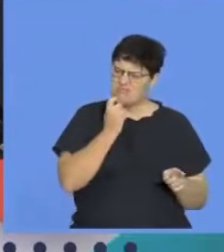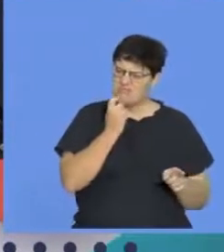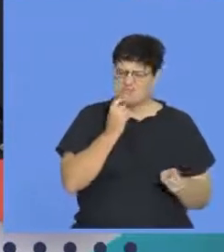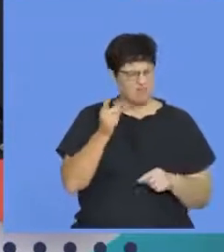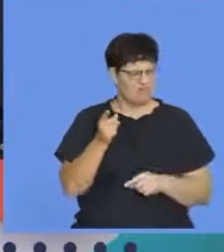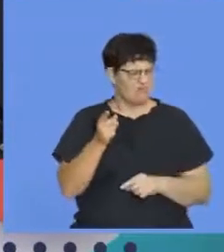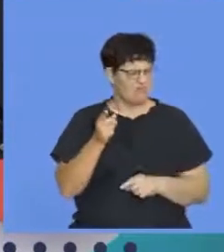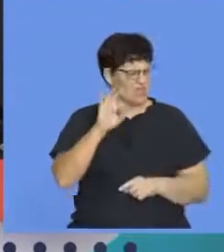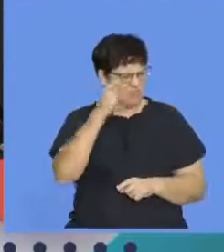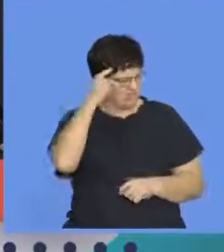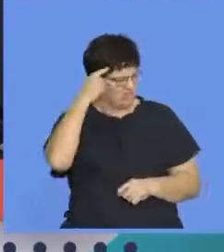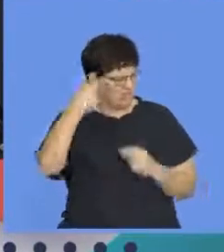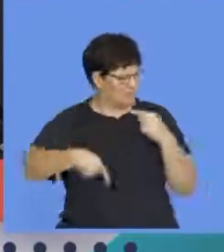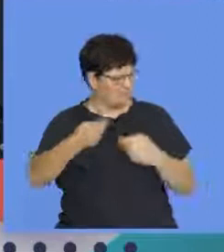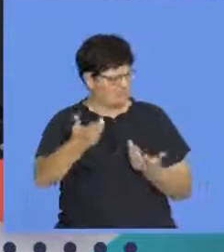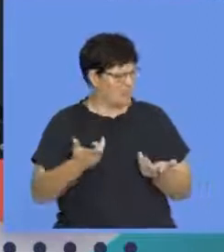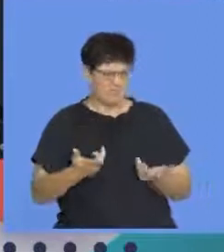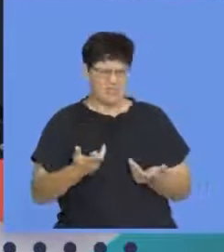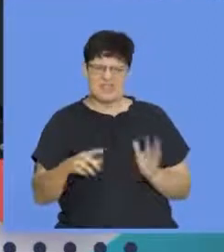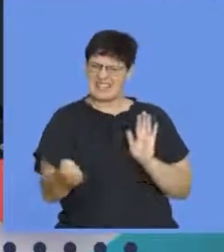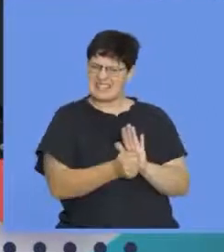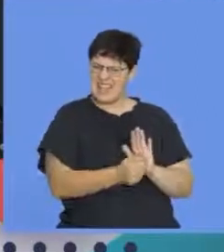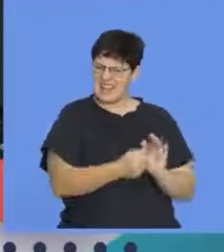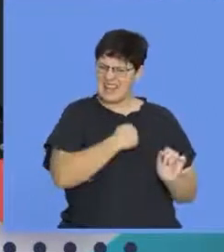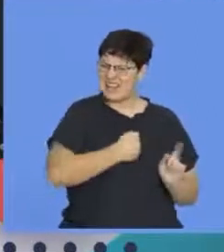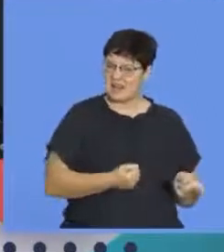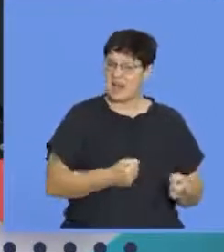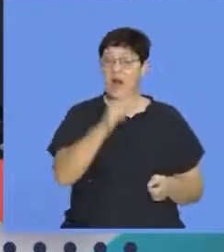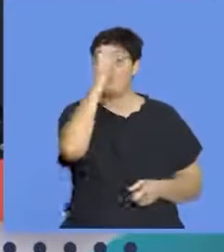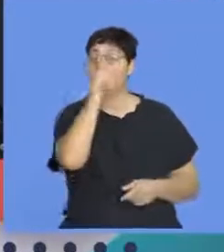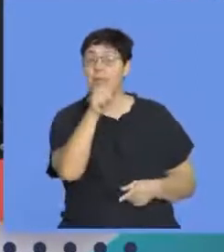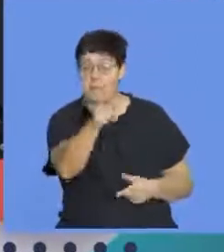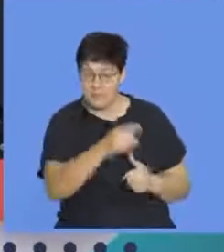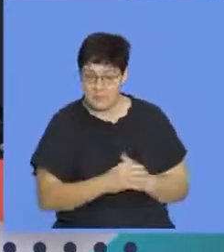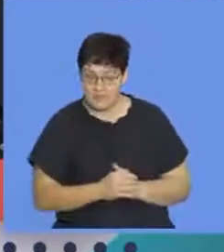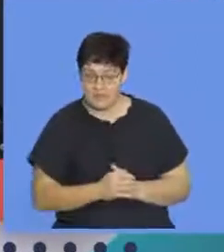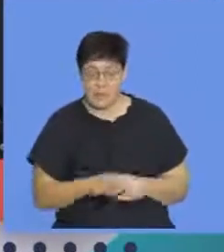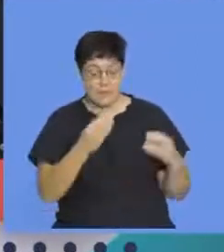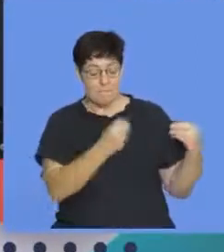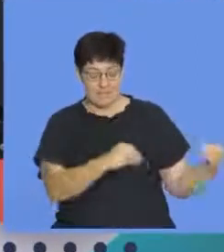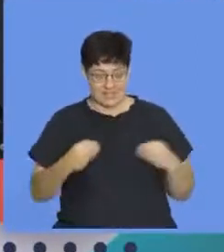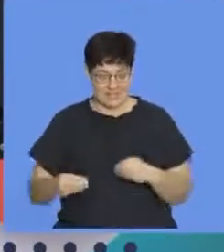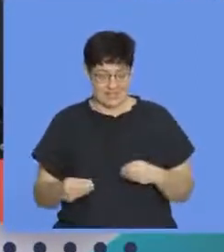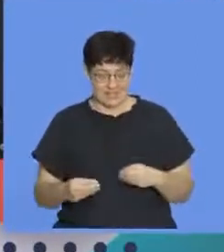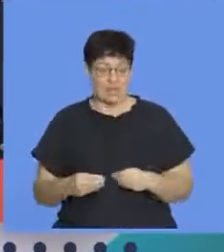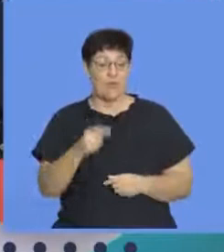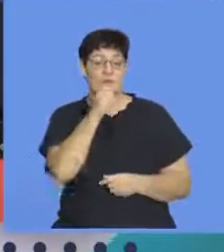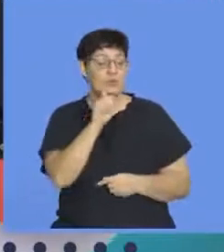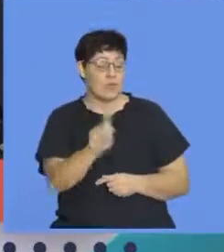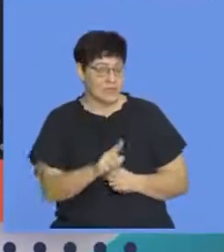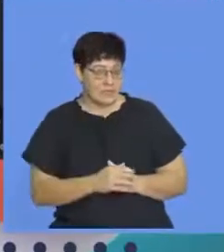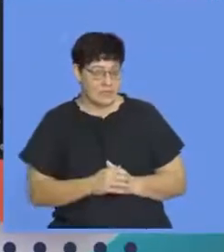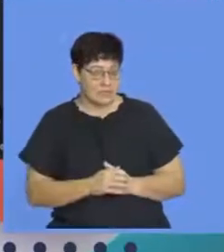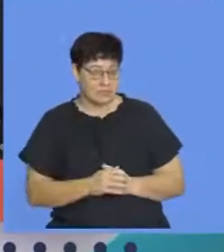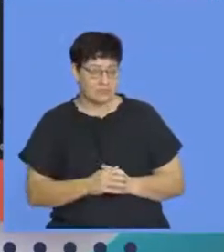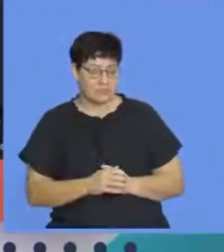facts mixed up here, why is he talking about sales? Remember, a business usually uses what we